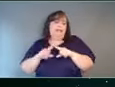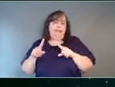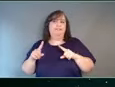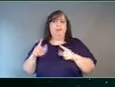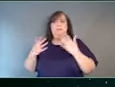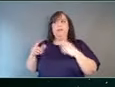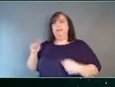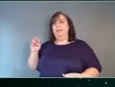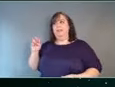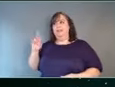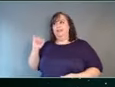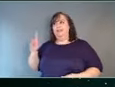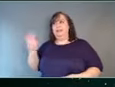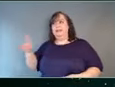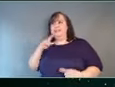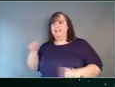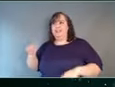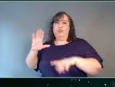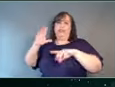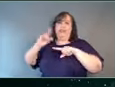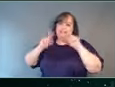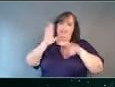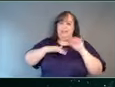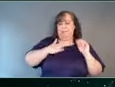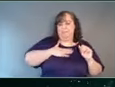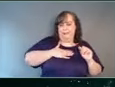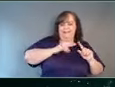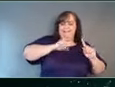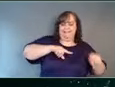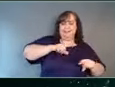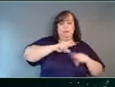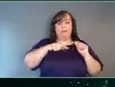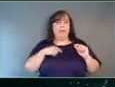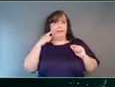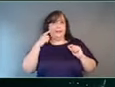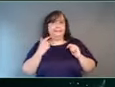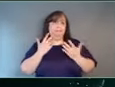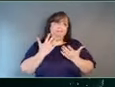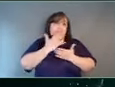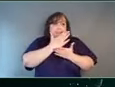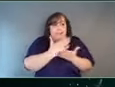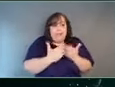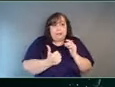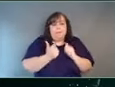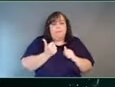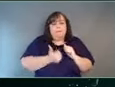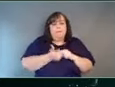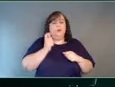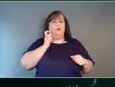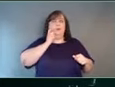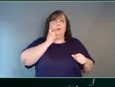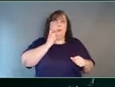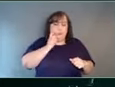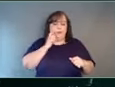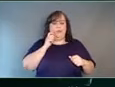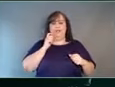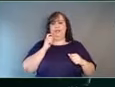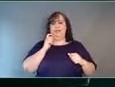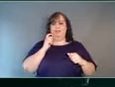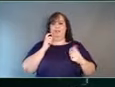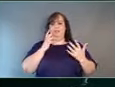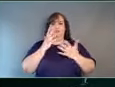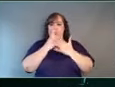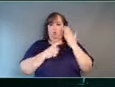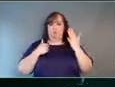than I would. I think some of the coolest asteroids that we have observed are asteroids in the